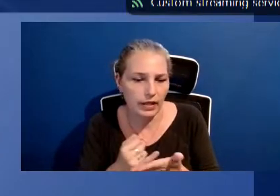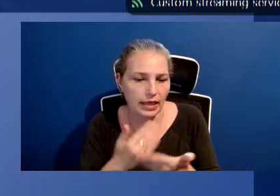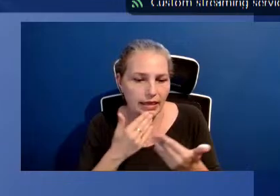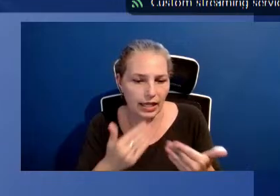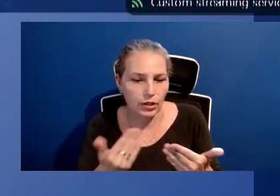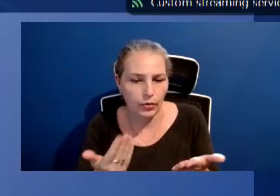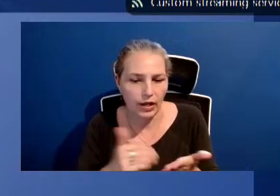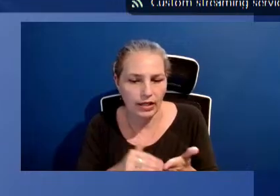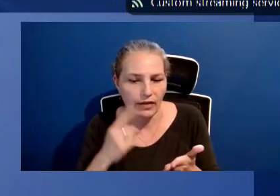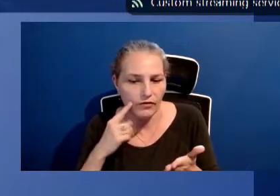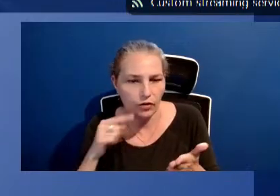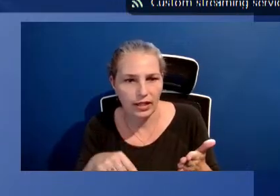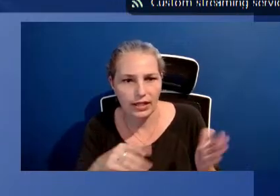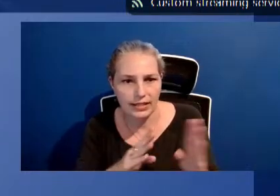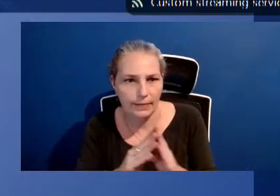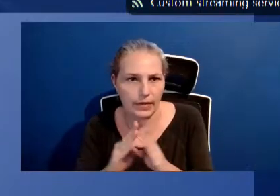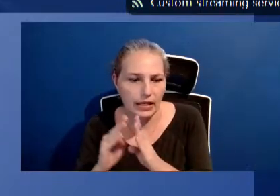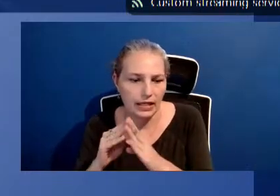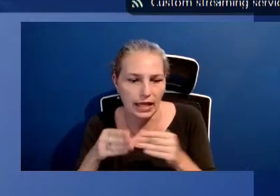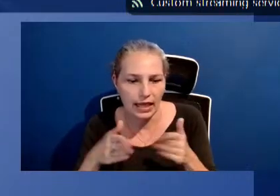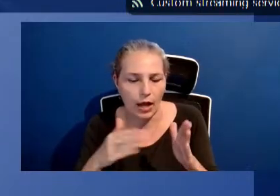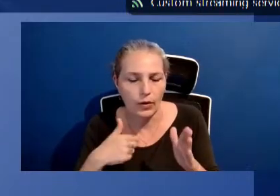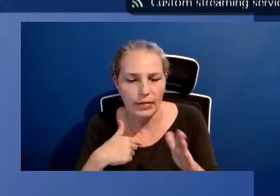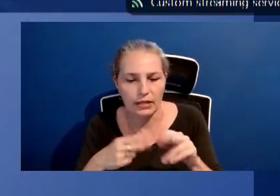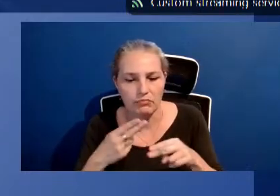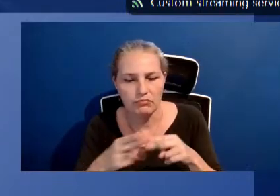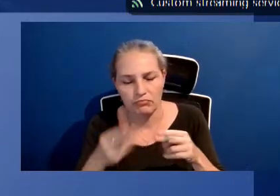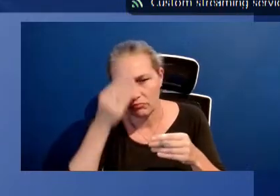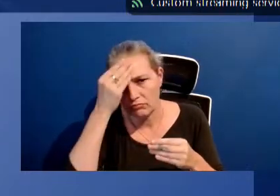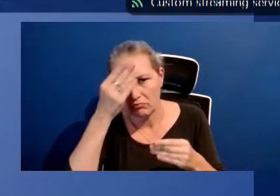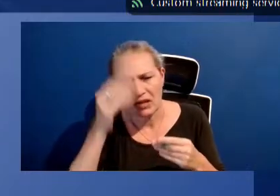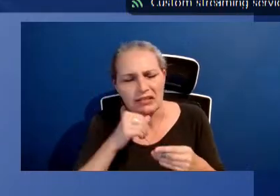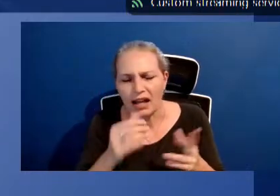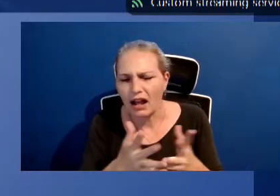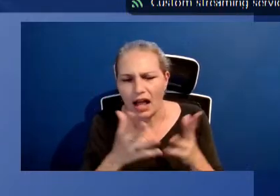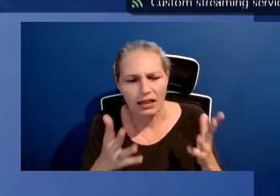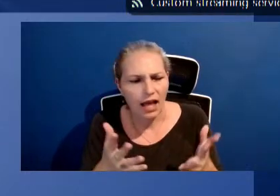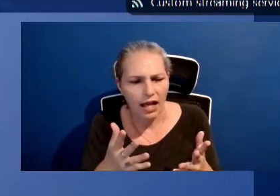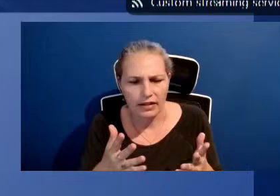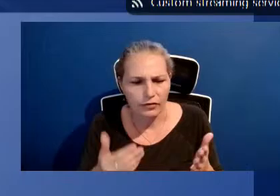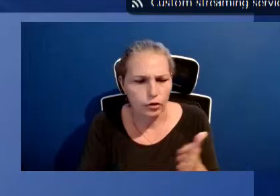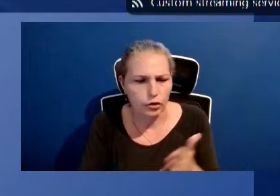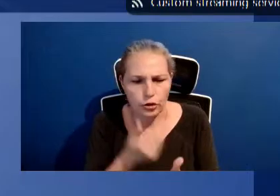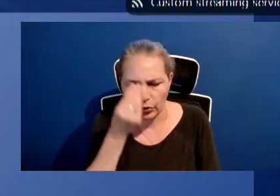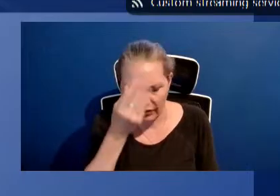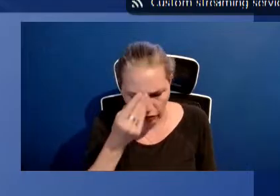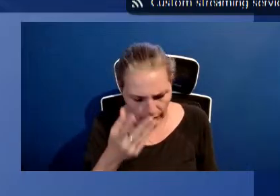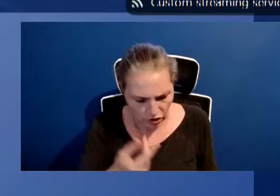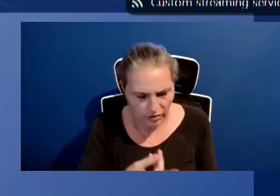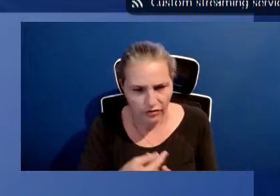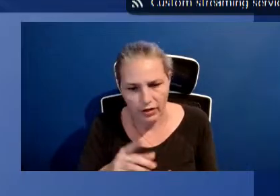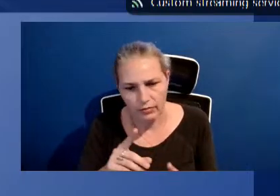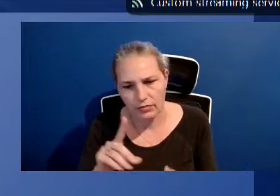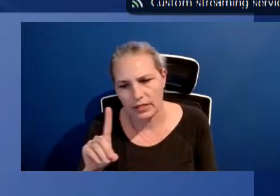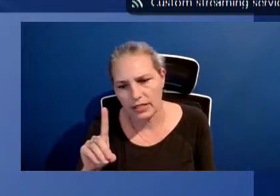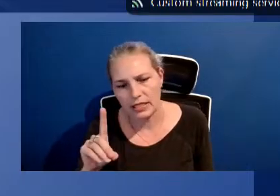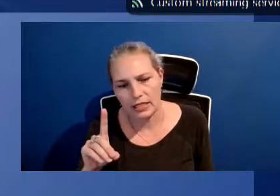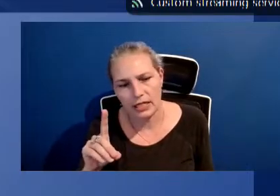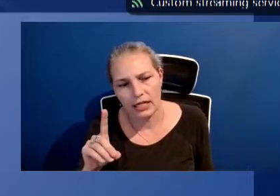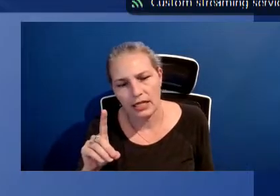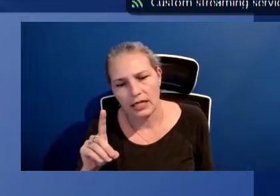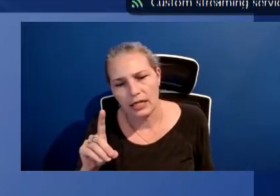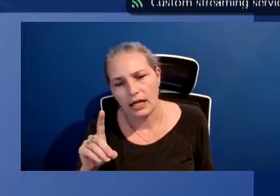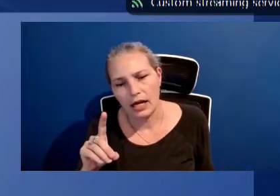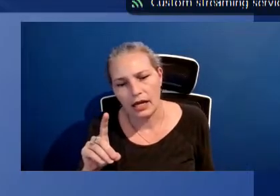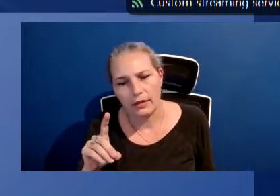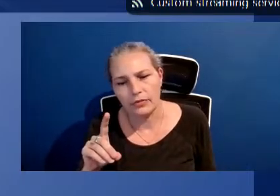team for putting on these meetings and allowing me to just give a brief update. I don't have too much new in the way of news from the Department of Insurance, but just want to, of course, give